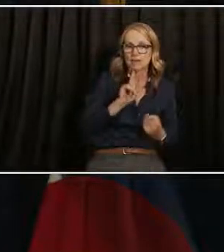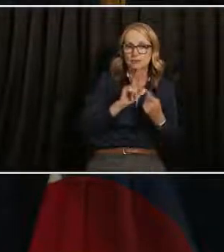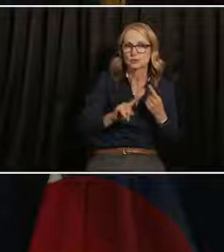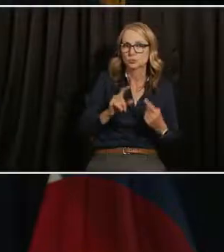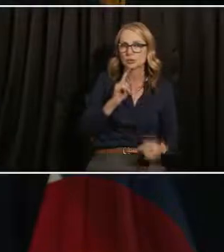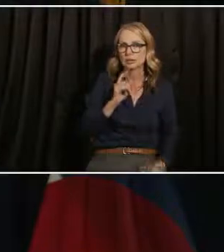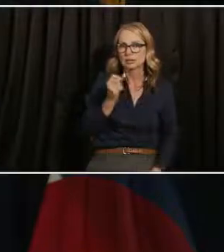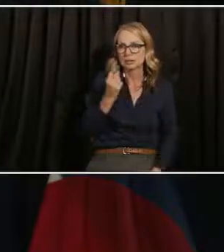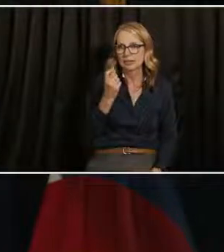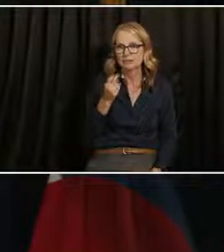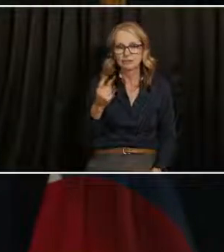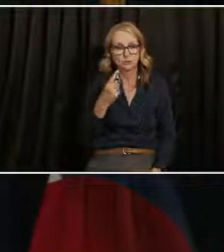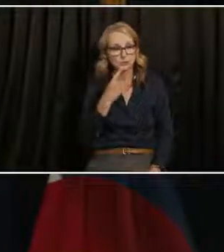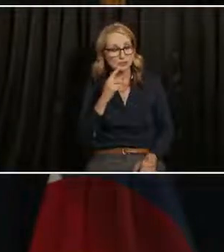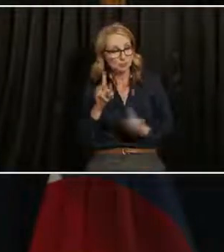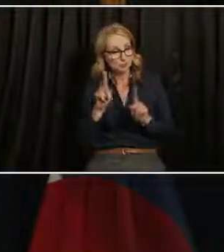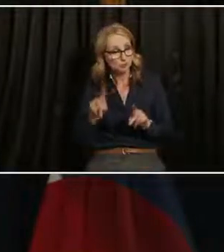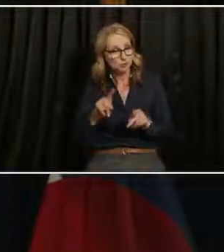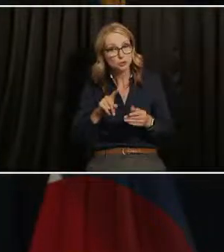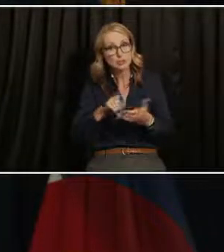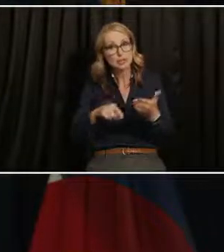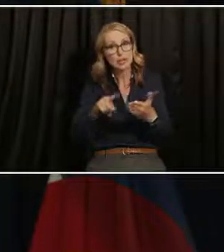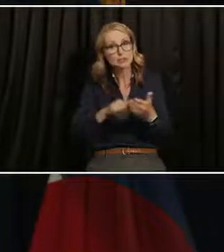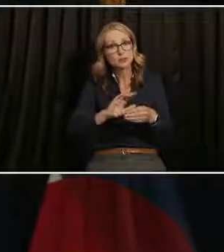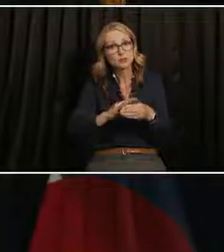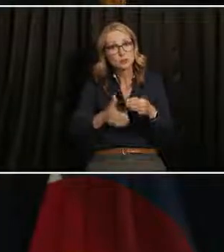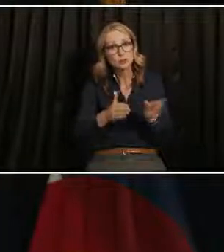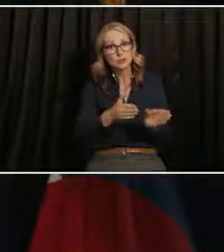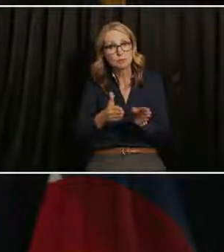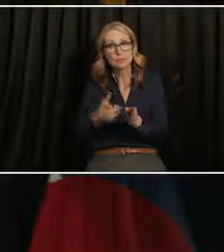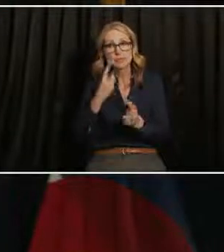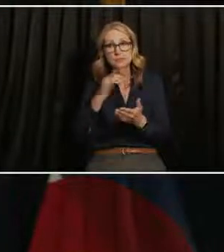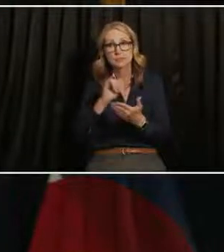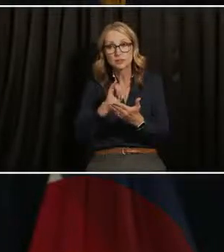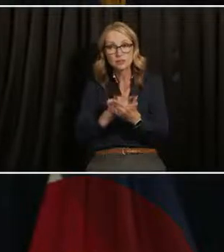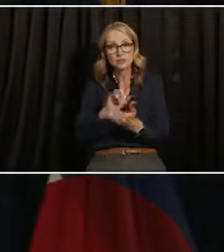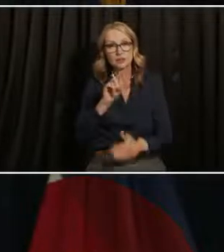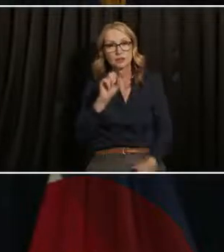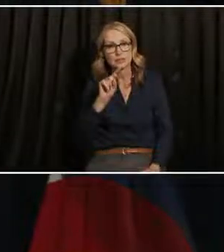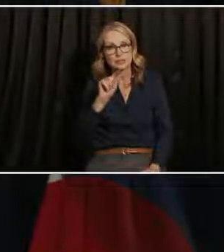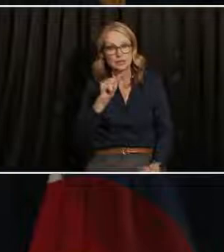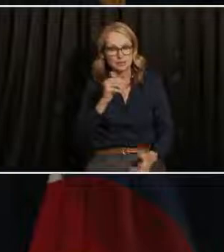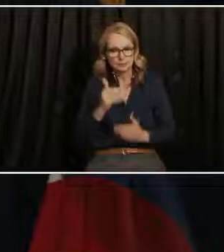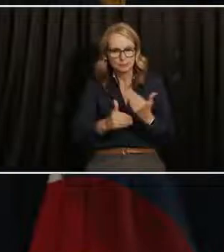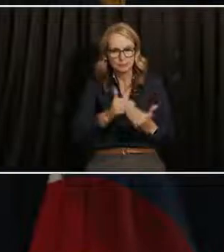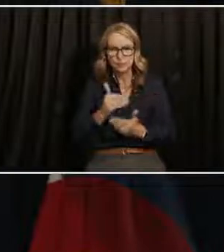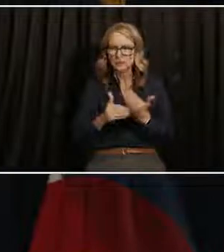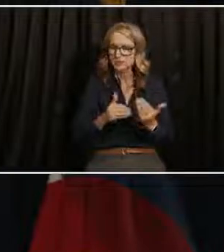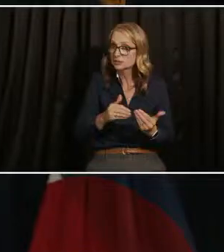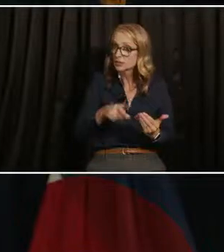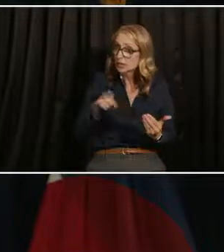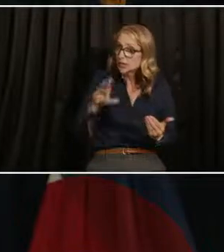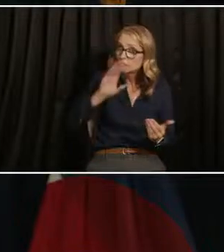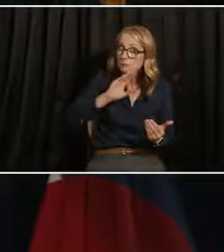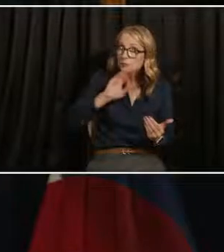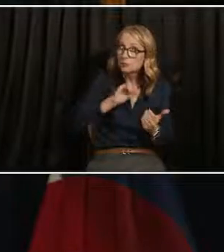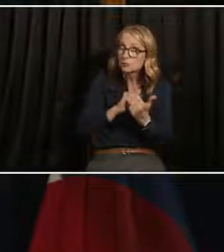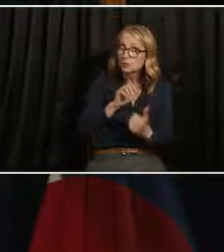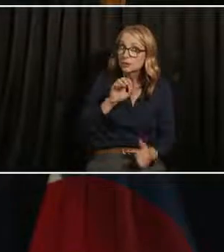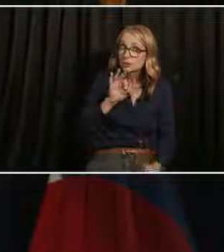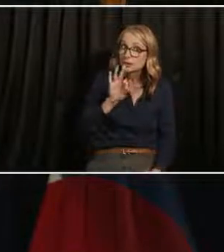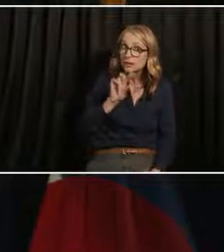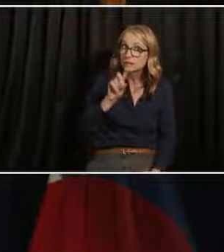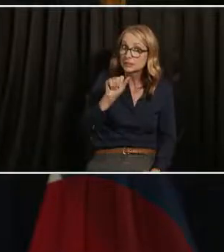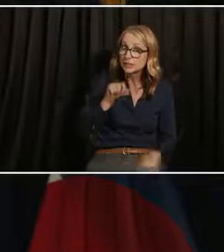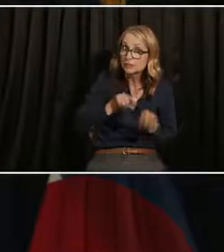cancel the weekend plans in regards to moving that data forward and processing it. So have you been frustrated with the FDA over the course of this pandemic,